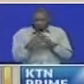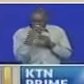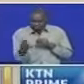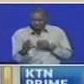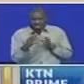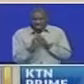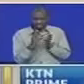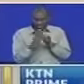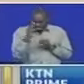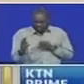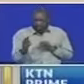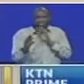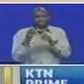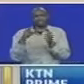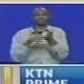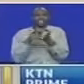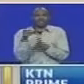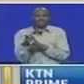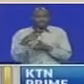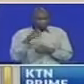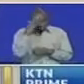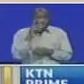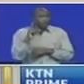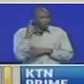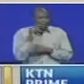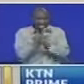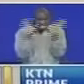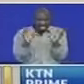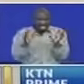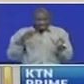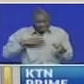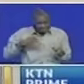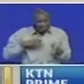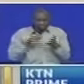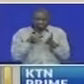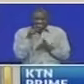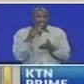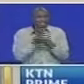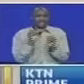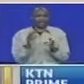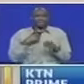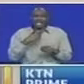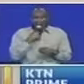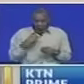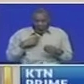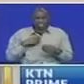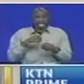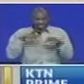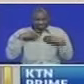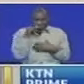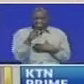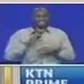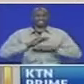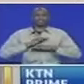process since they are already biased? And remember, the law is clear. The bias doesn't have to be real. I just have to be apprehensive, and that is